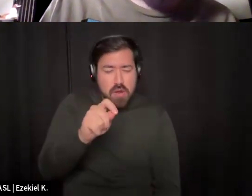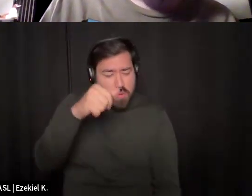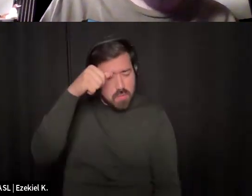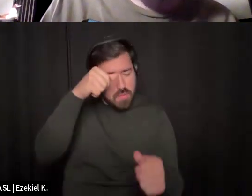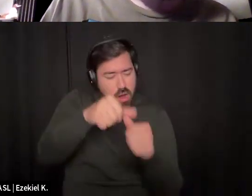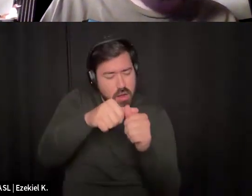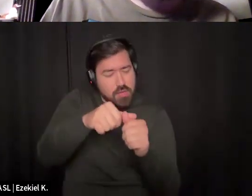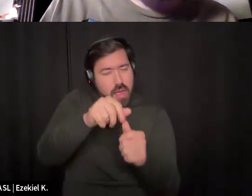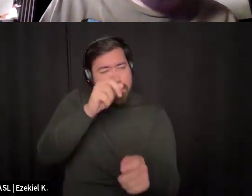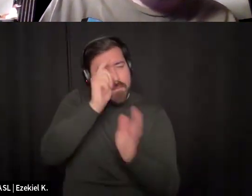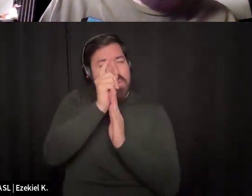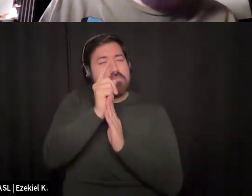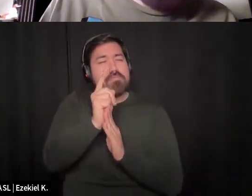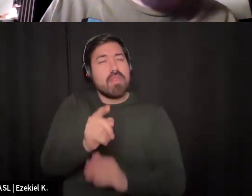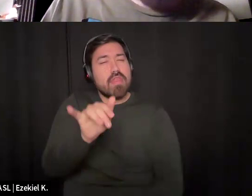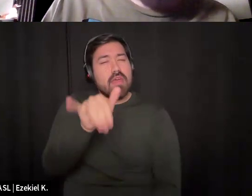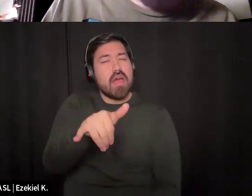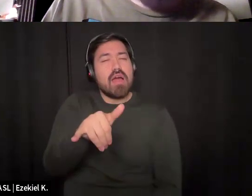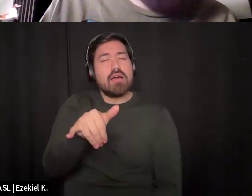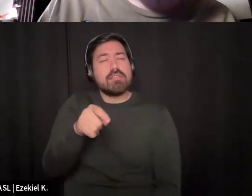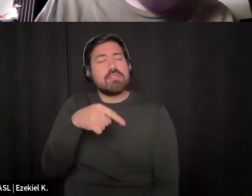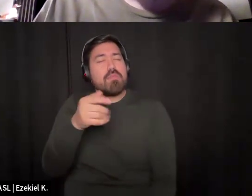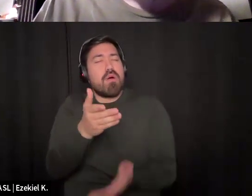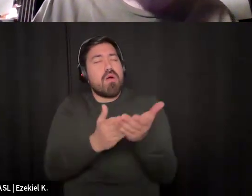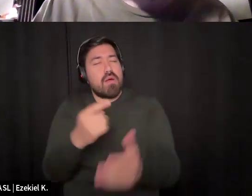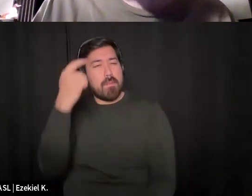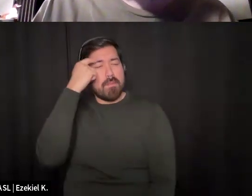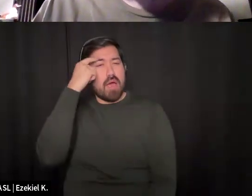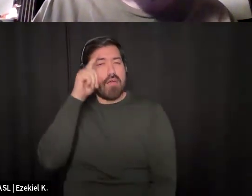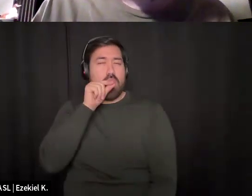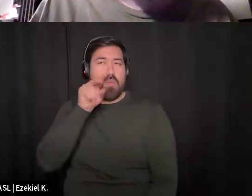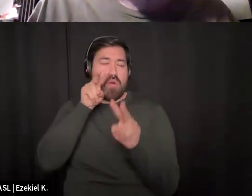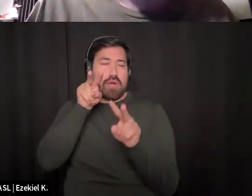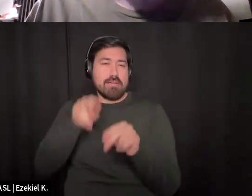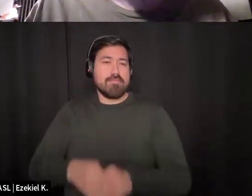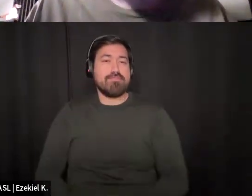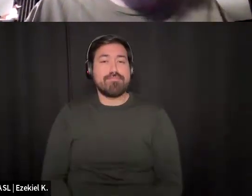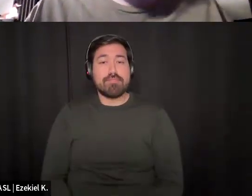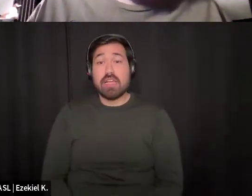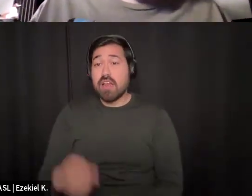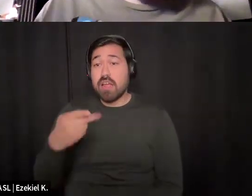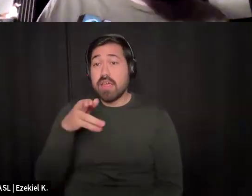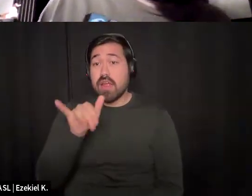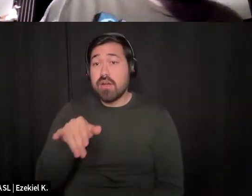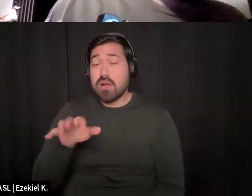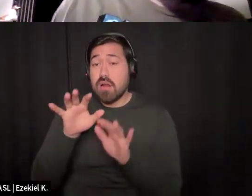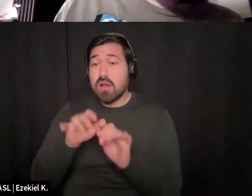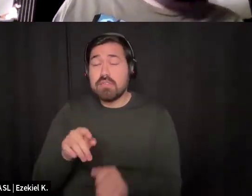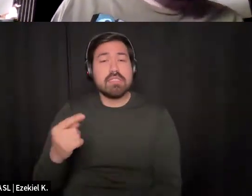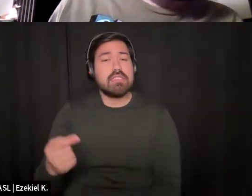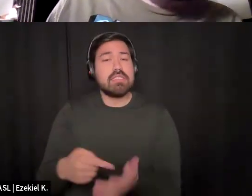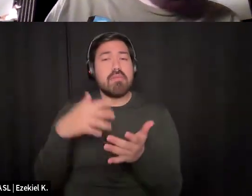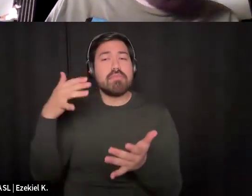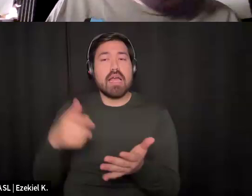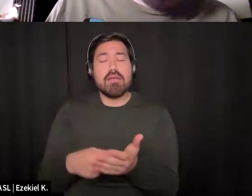us that too is mindful birding. Gary says that sometimes